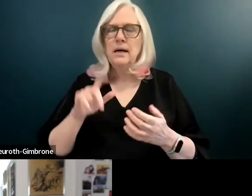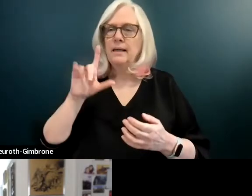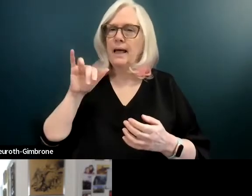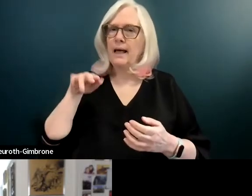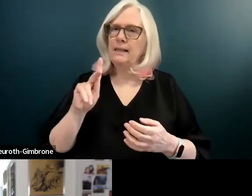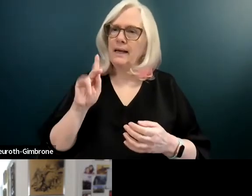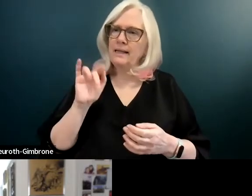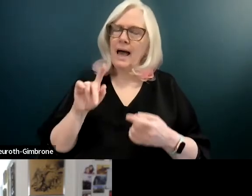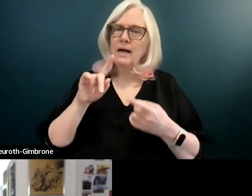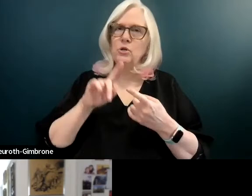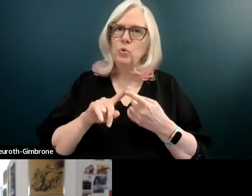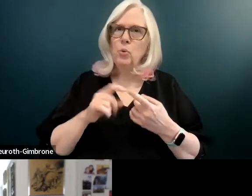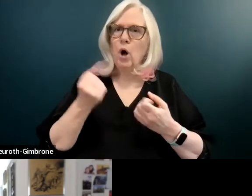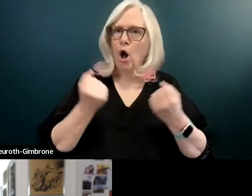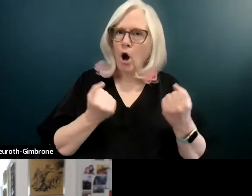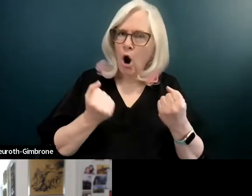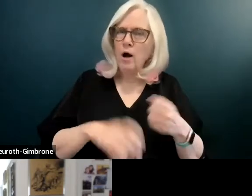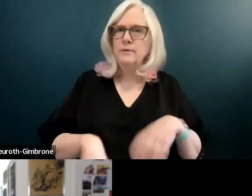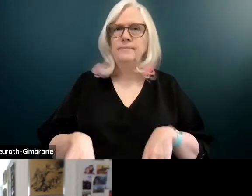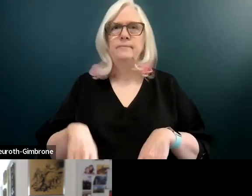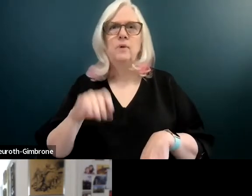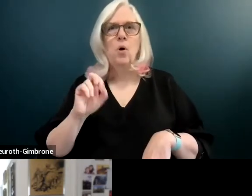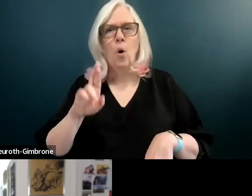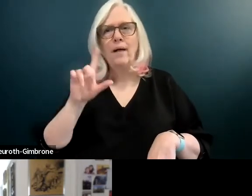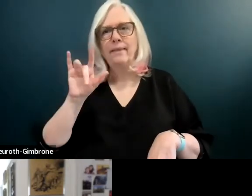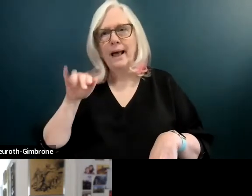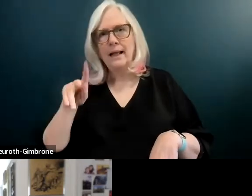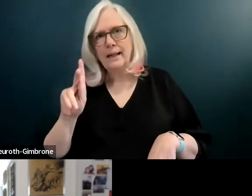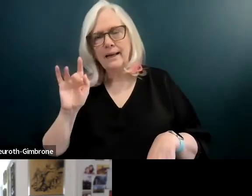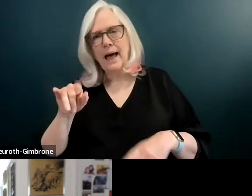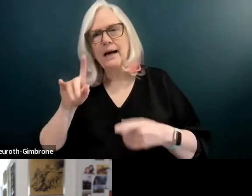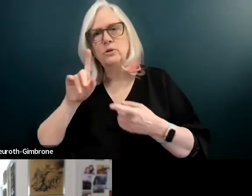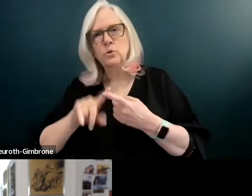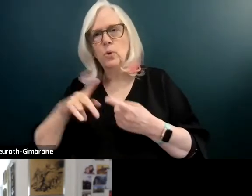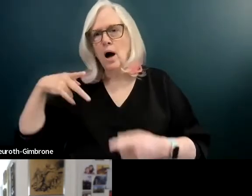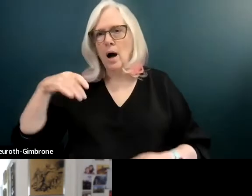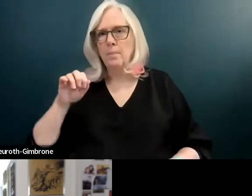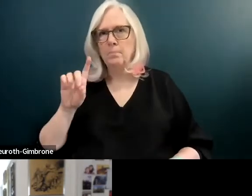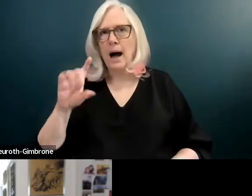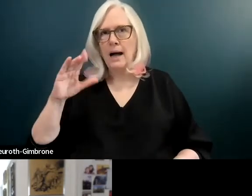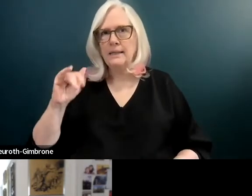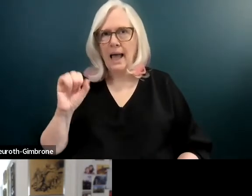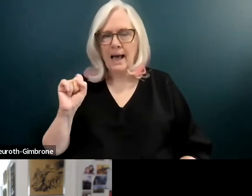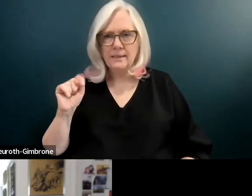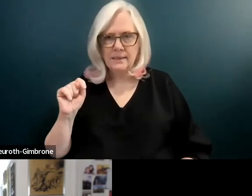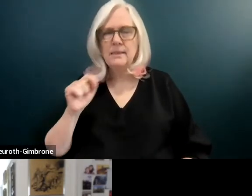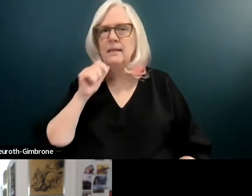car, or they link it to like a podcast, something they're listening to. But they don't also link it to, for